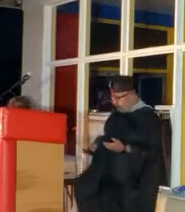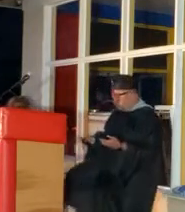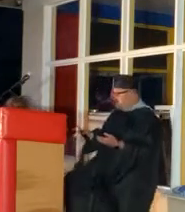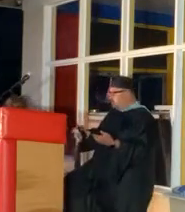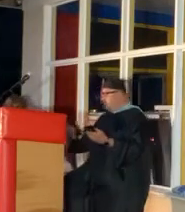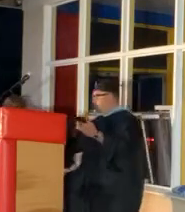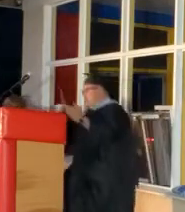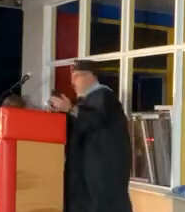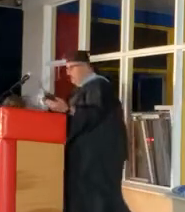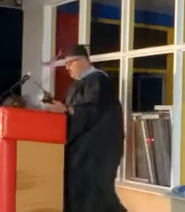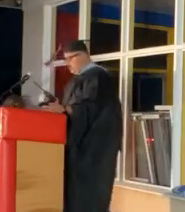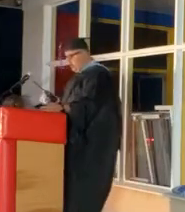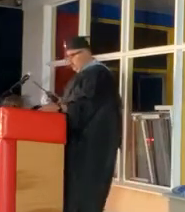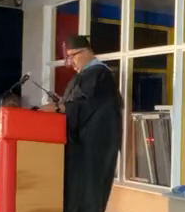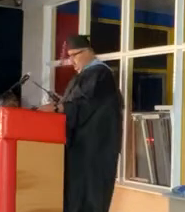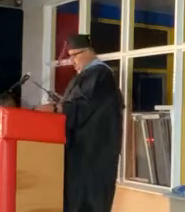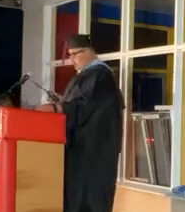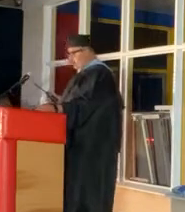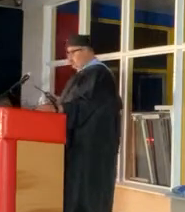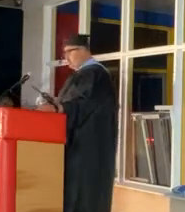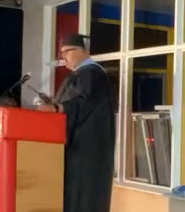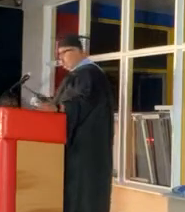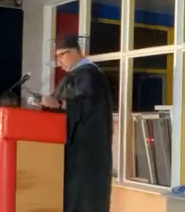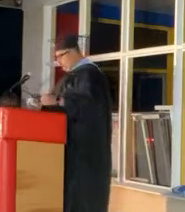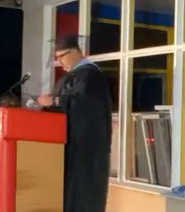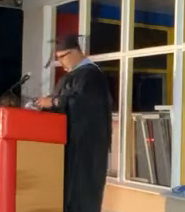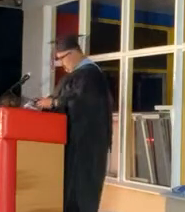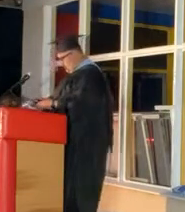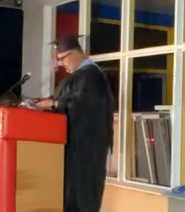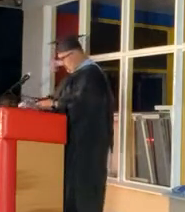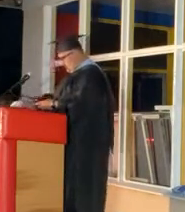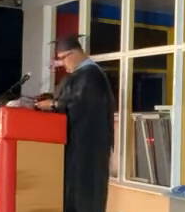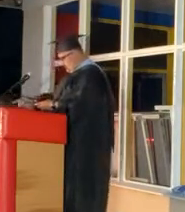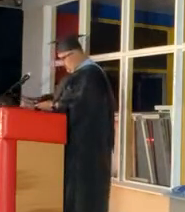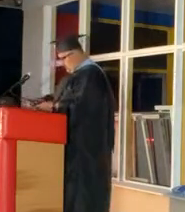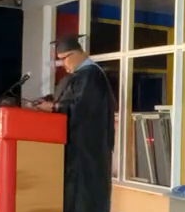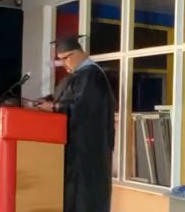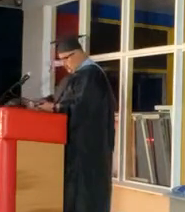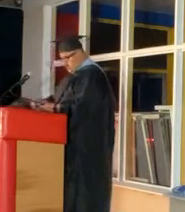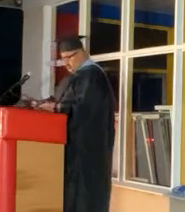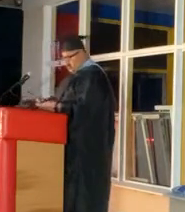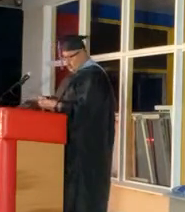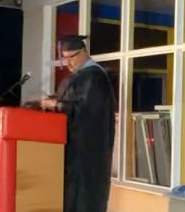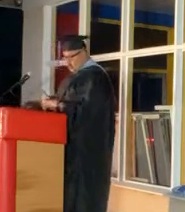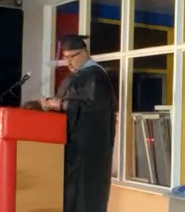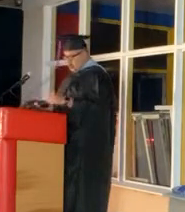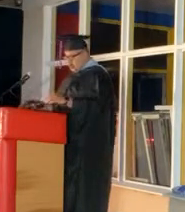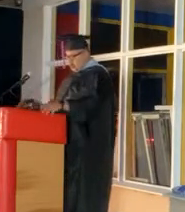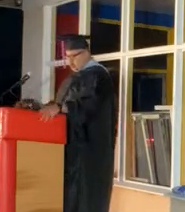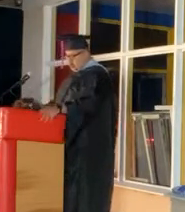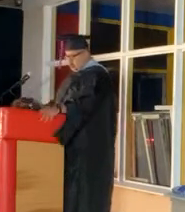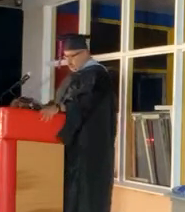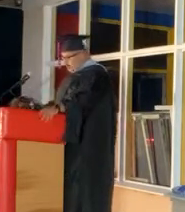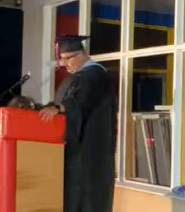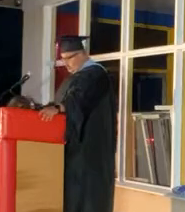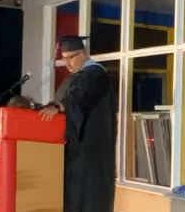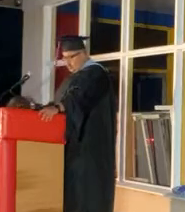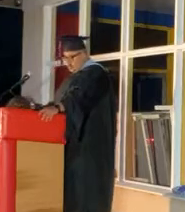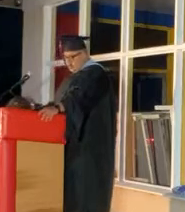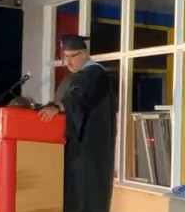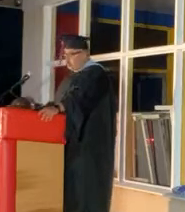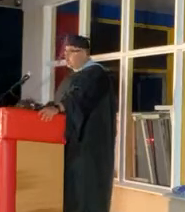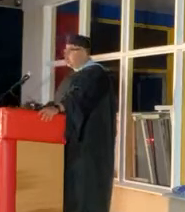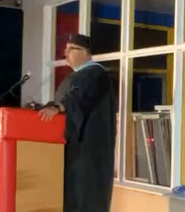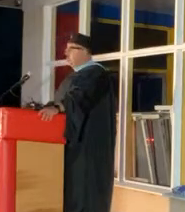kid. Keep in mind all of your accomplishments, everything that you've done to get yourself to this point, and know that we're all super proud of you and wish we could be with you to